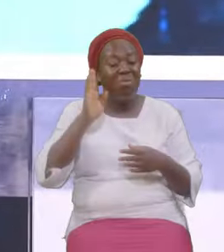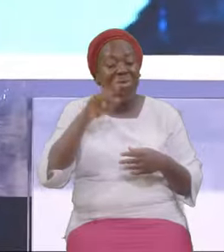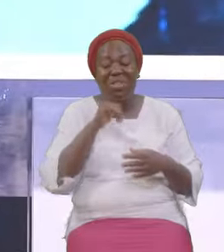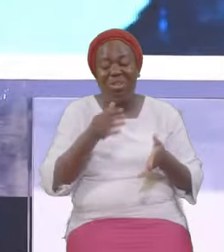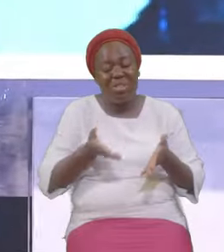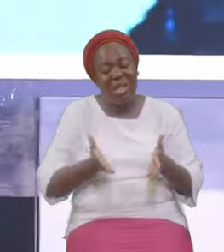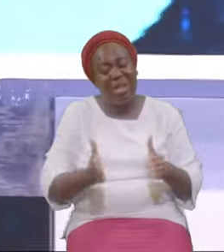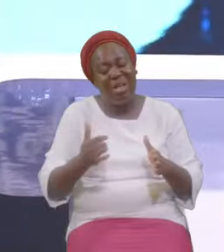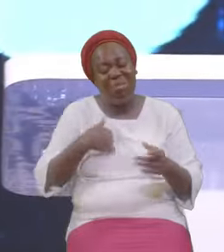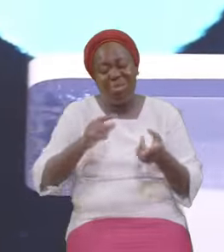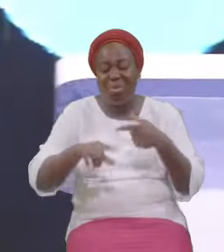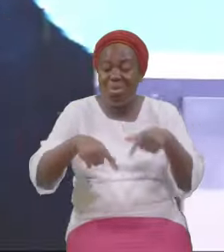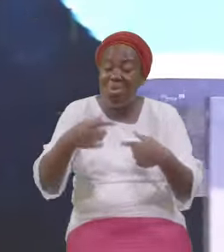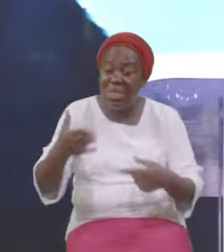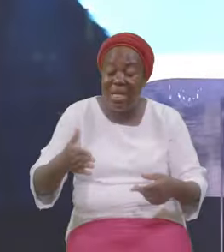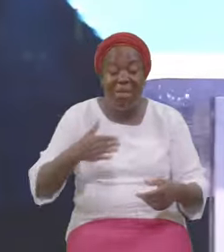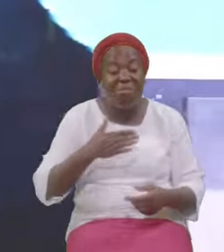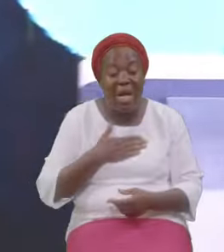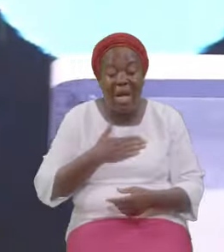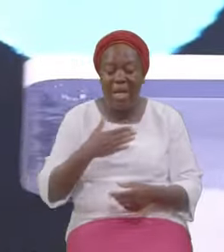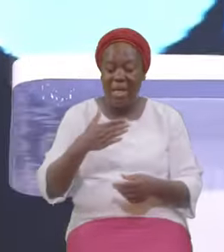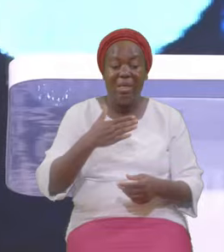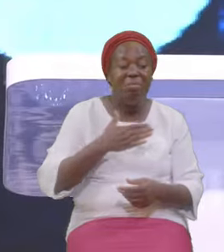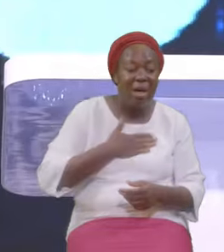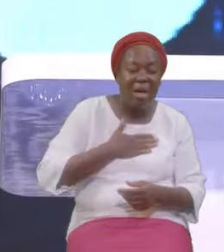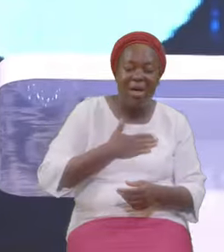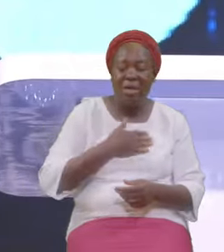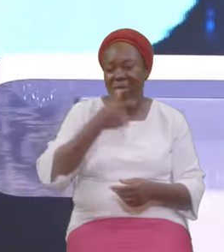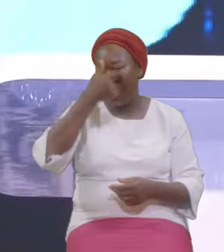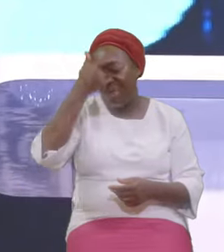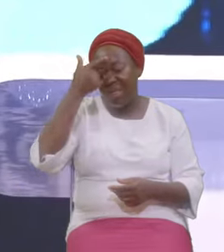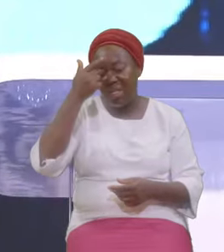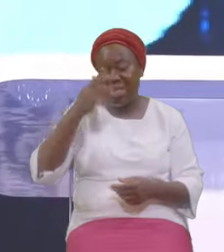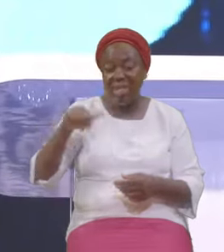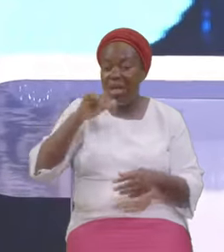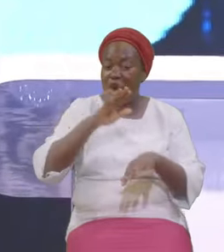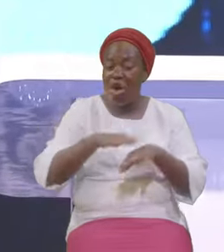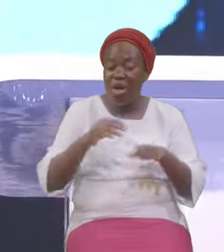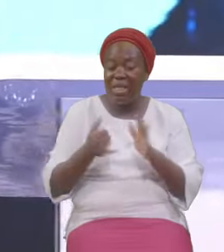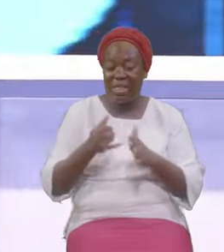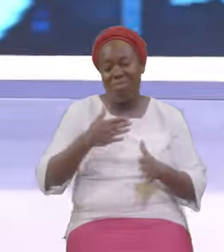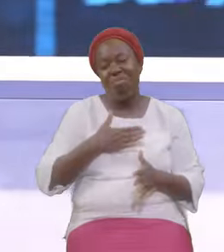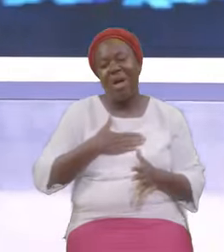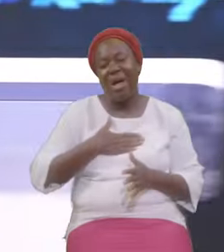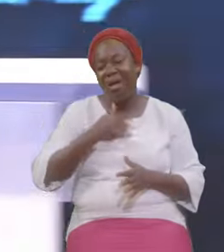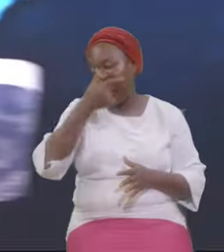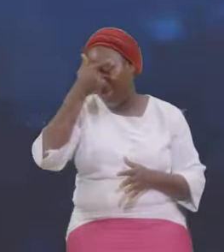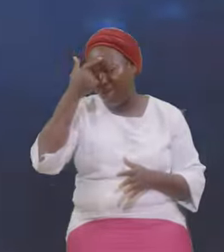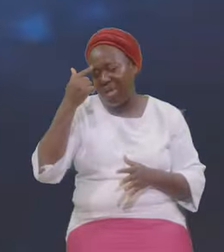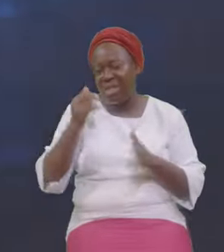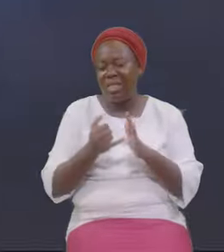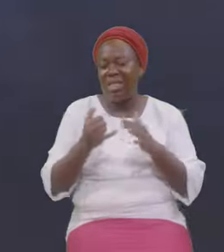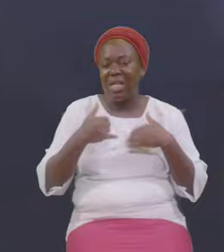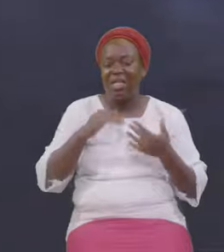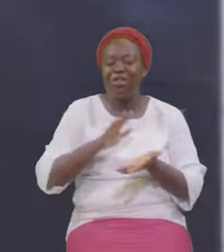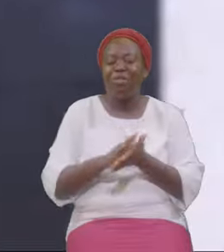there. My, they call it my, because it has become their property. All